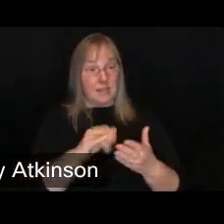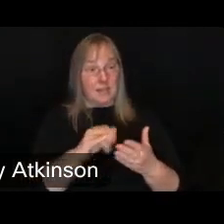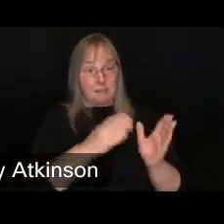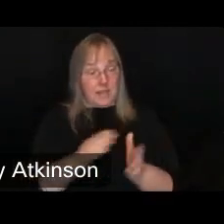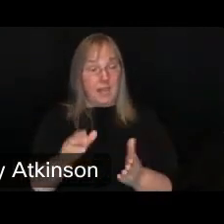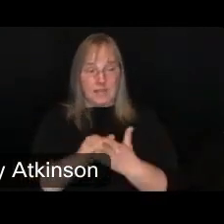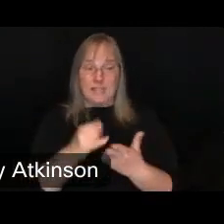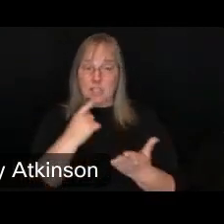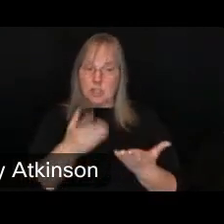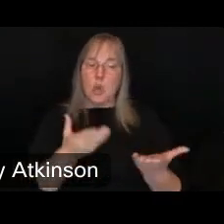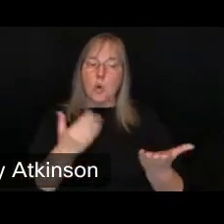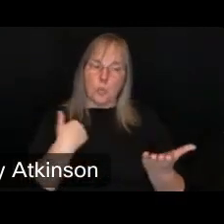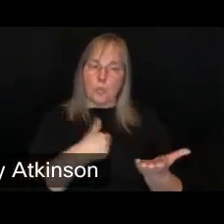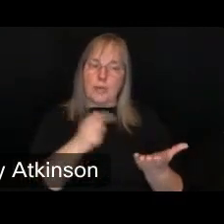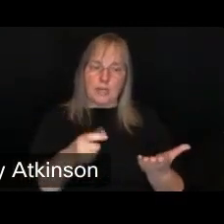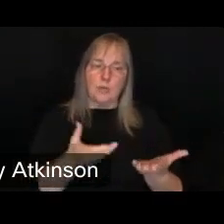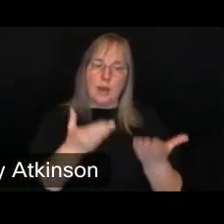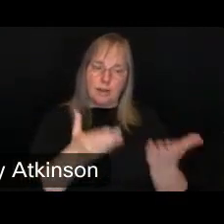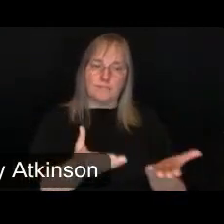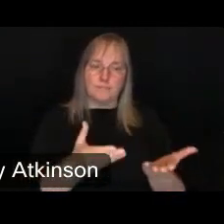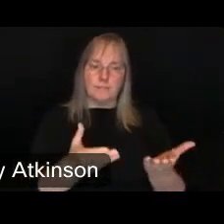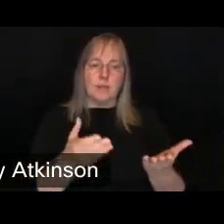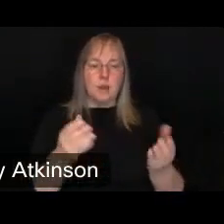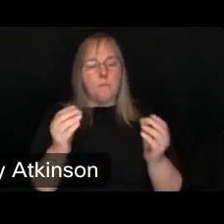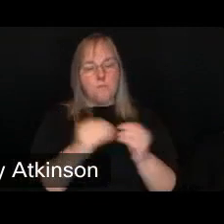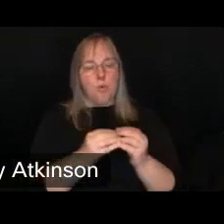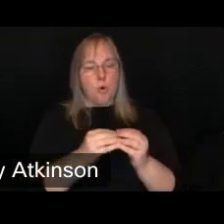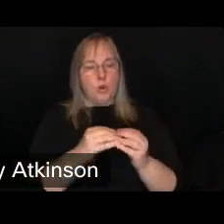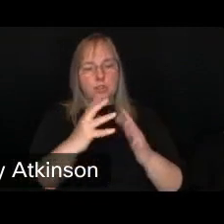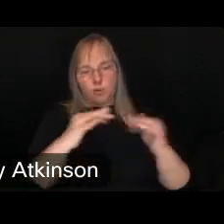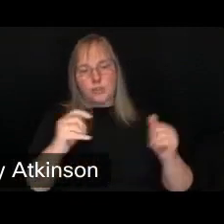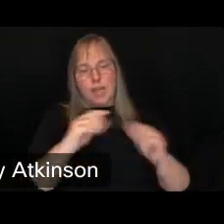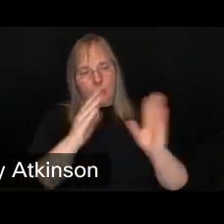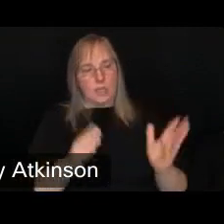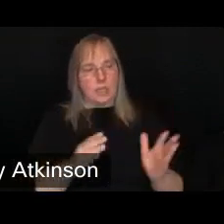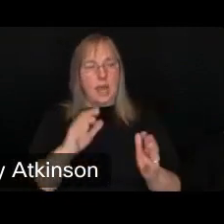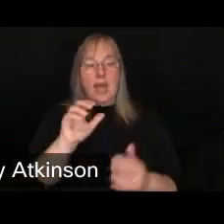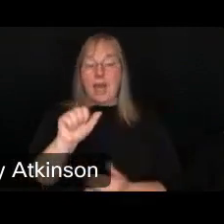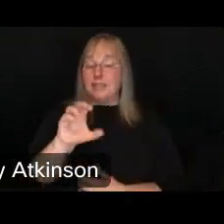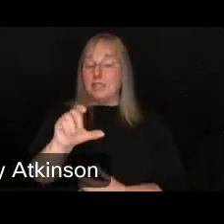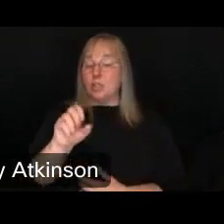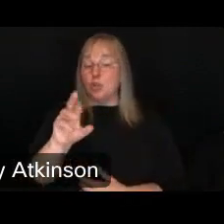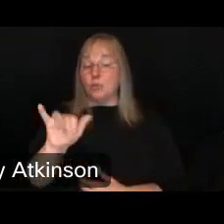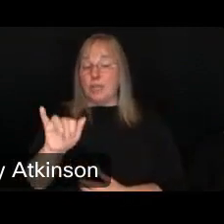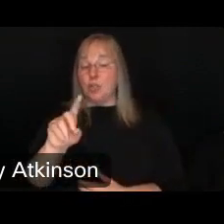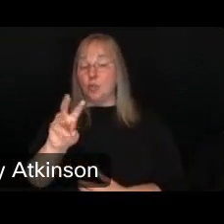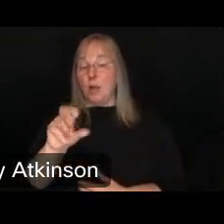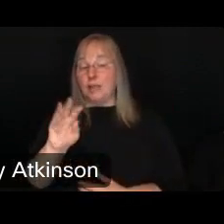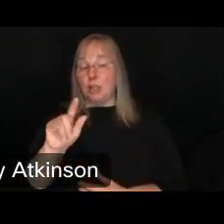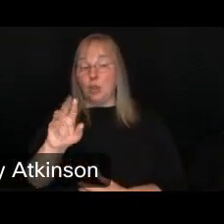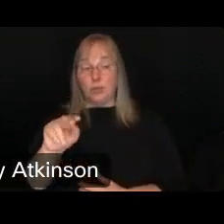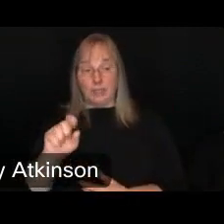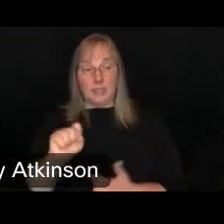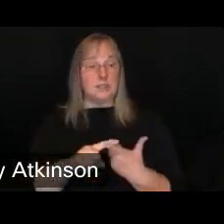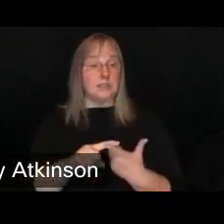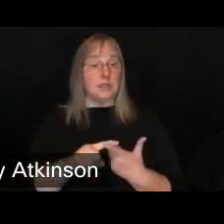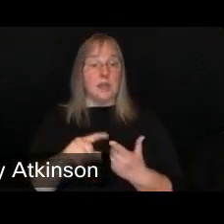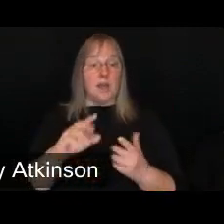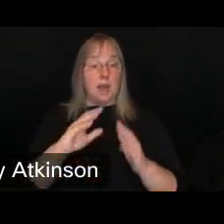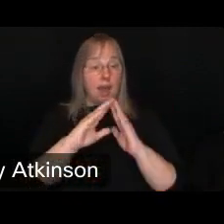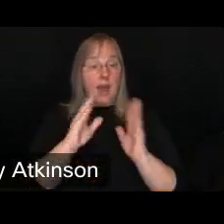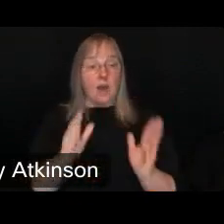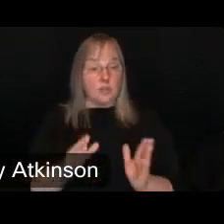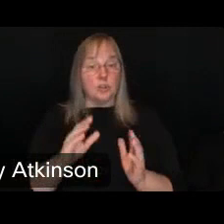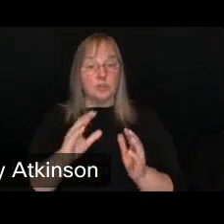could be accessory dwelling units, this could be duplexes, or it could be in the form of upper story residential,